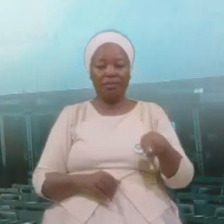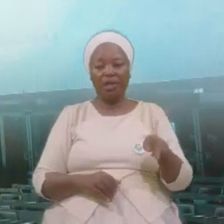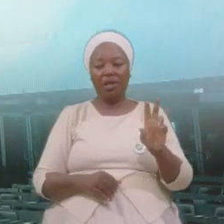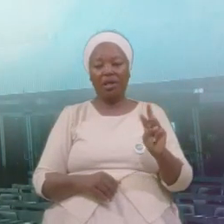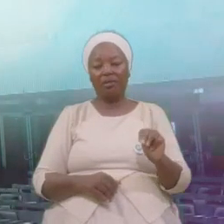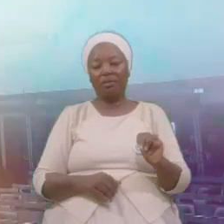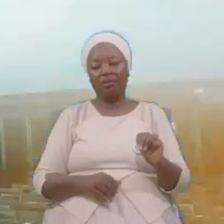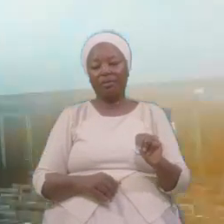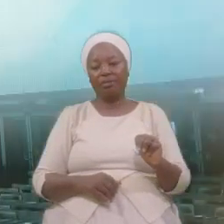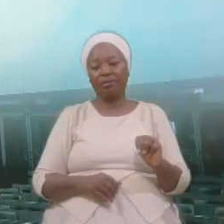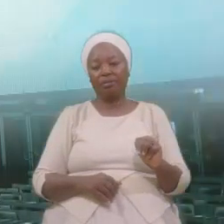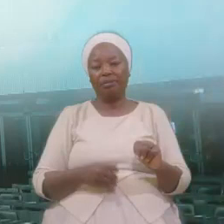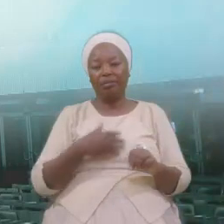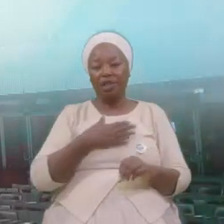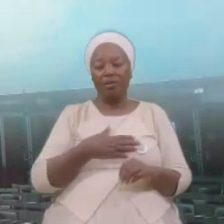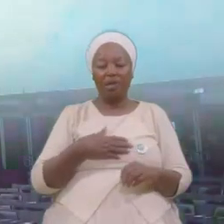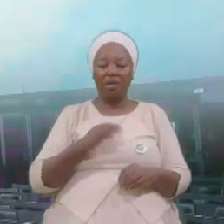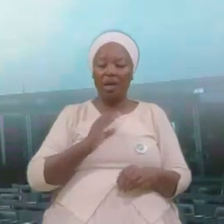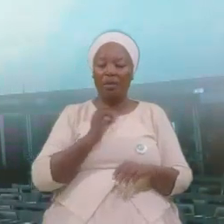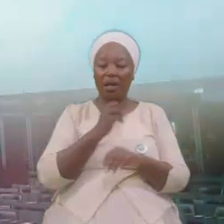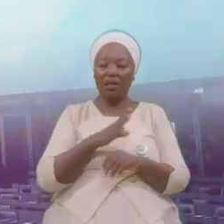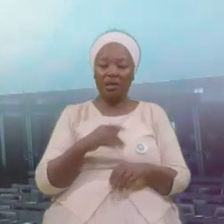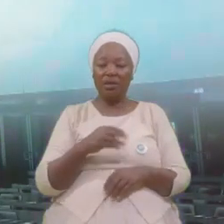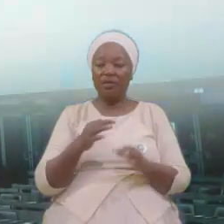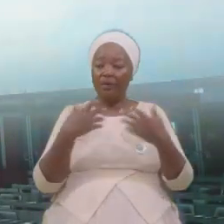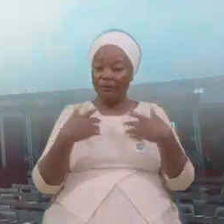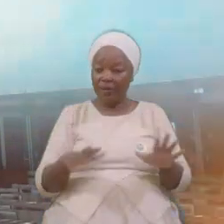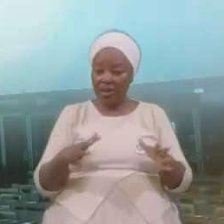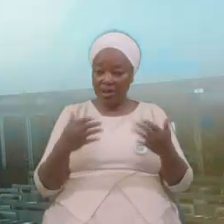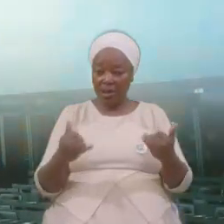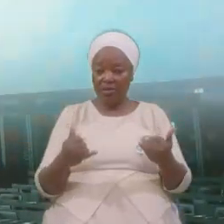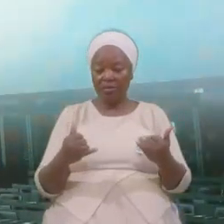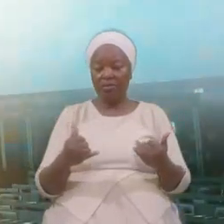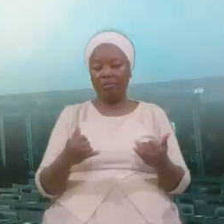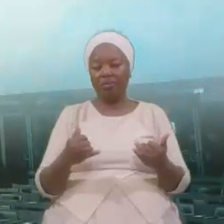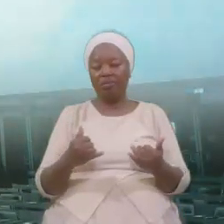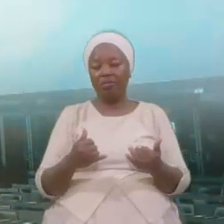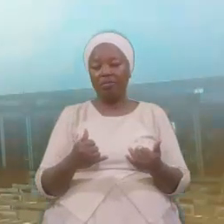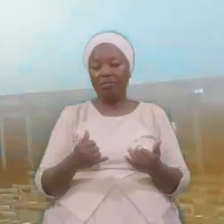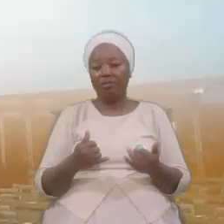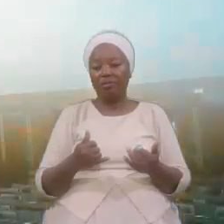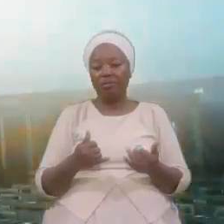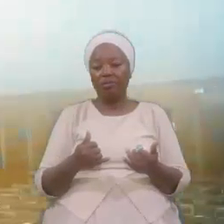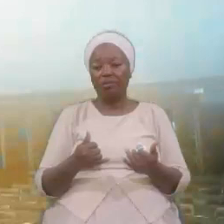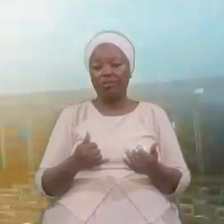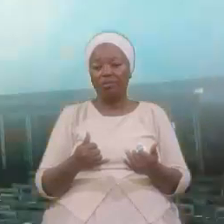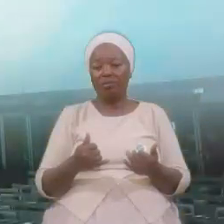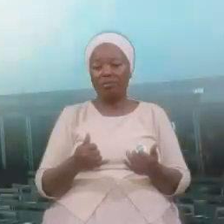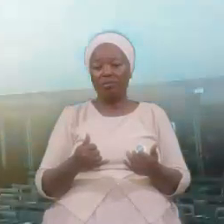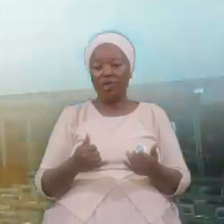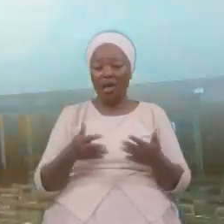Please, I cancel us if we have taken the records of all who have taken decision tonight. Can you